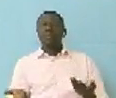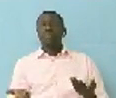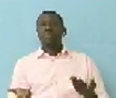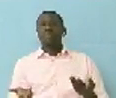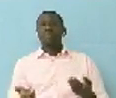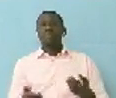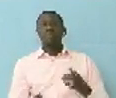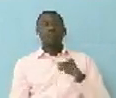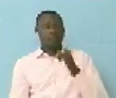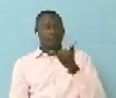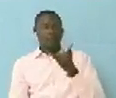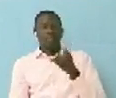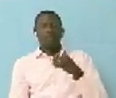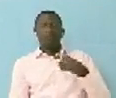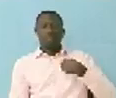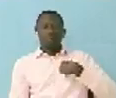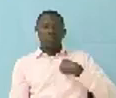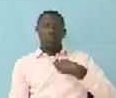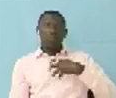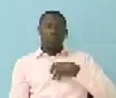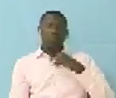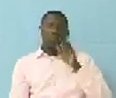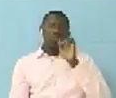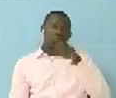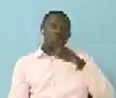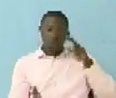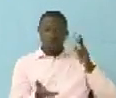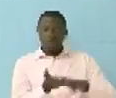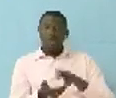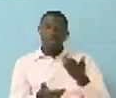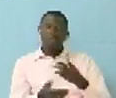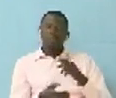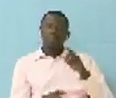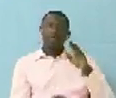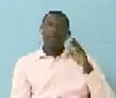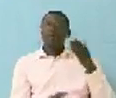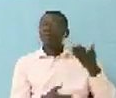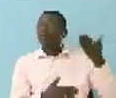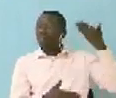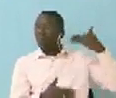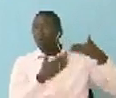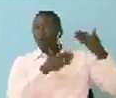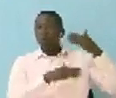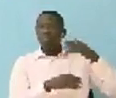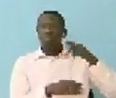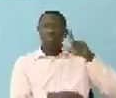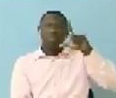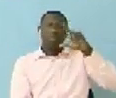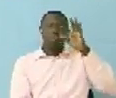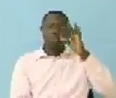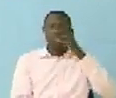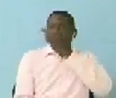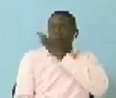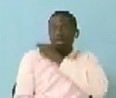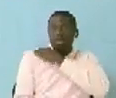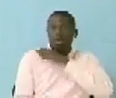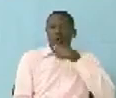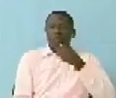Yes, I want your confirmation as the former Lieutenant General of the Gambia Armed Forces.